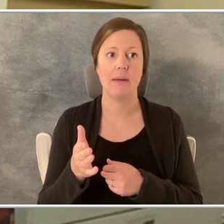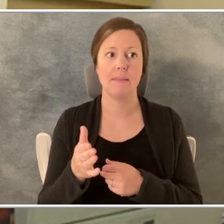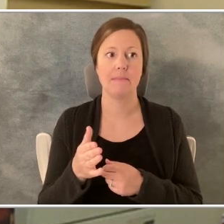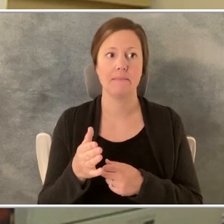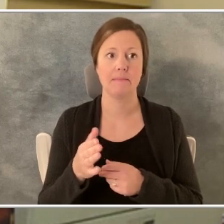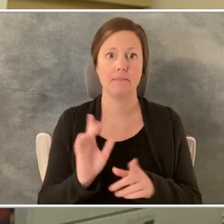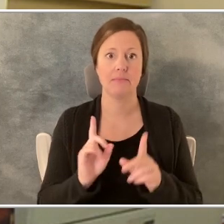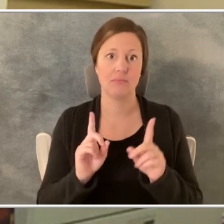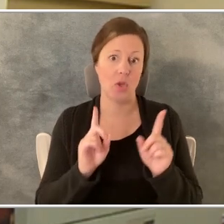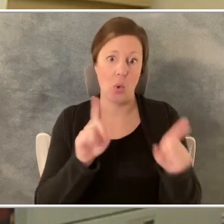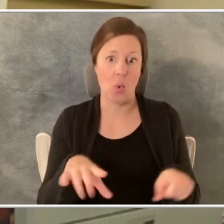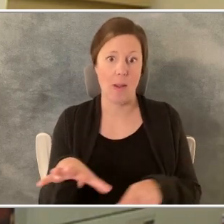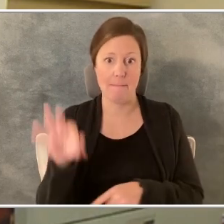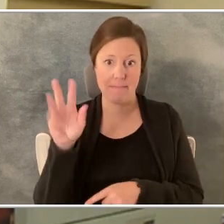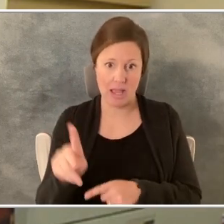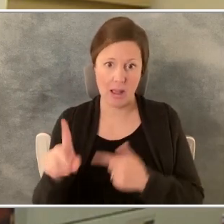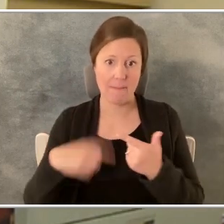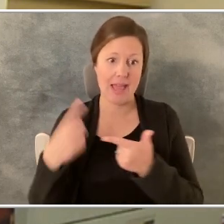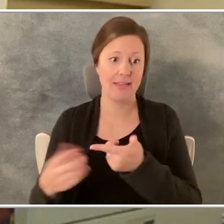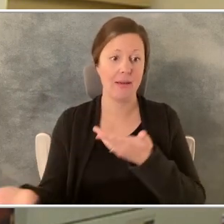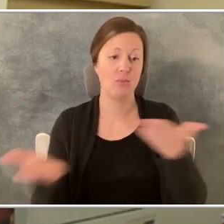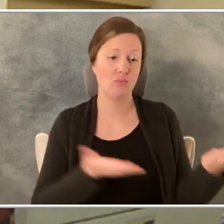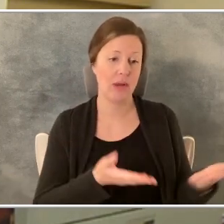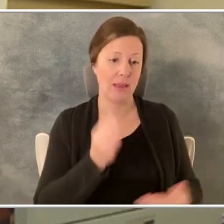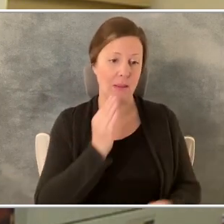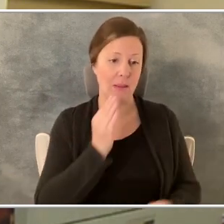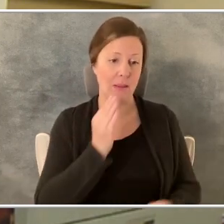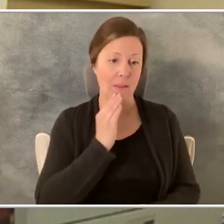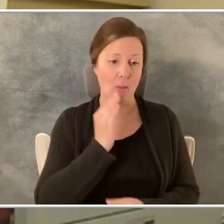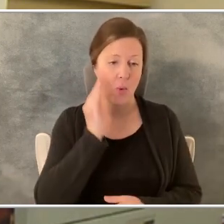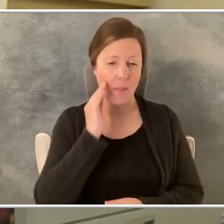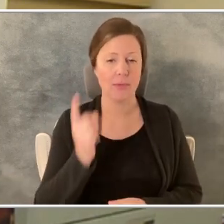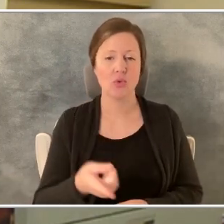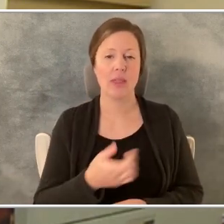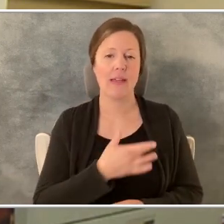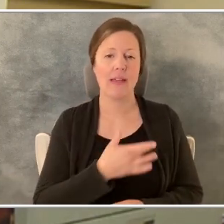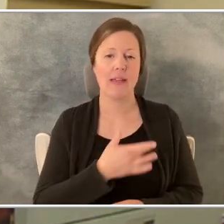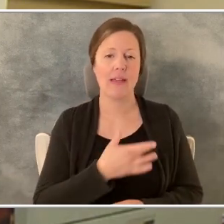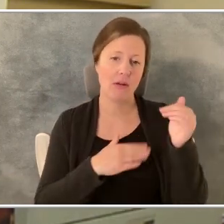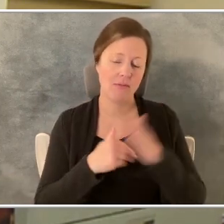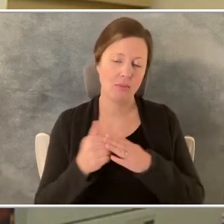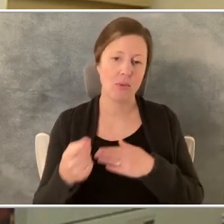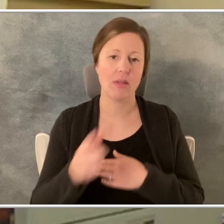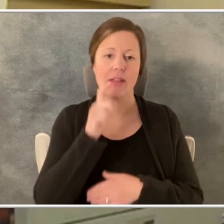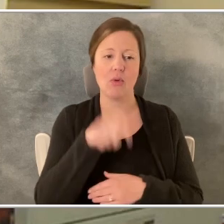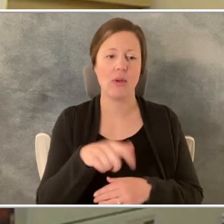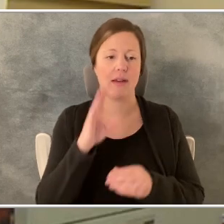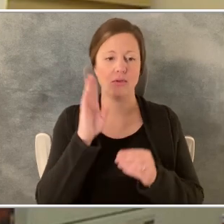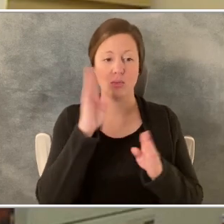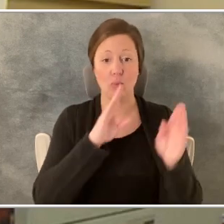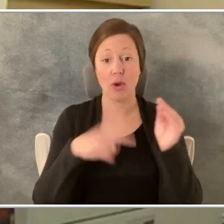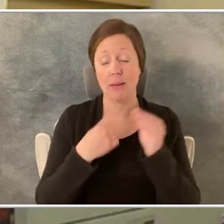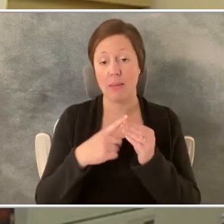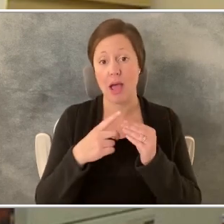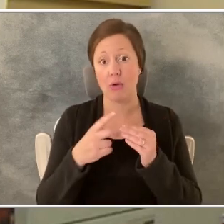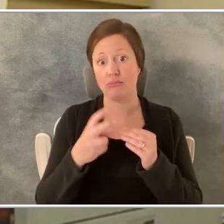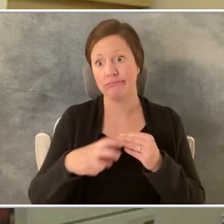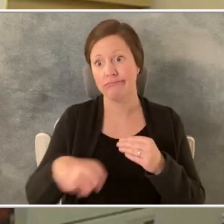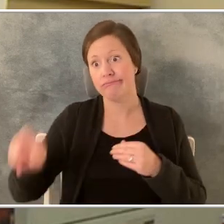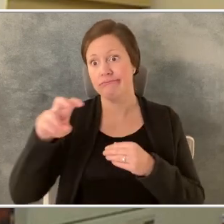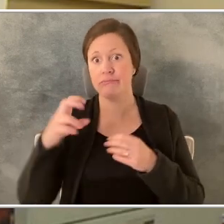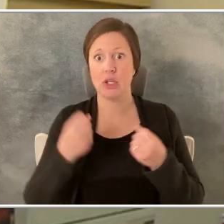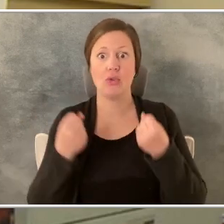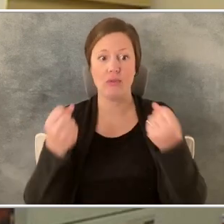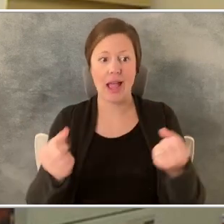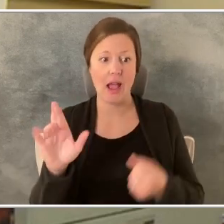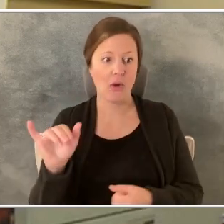up and bring them home. So they're a little bit more comfortable. They don't have to worry about a ride home or trying to get a friend to bring them back from the